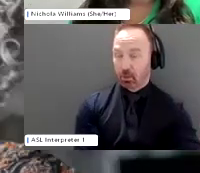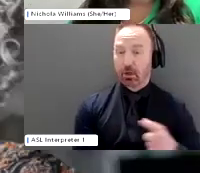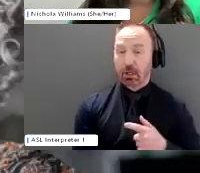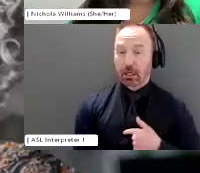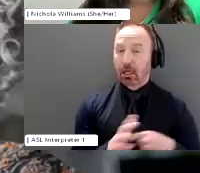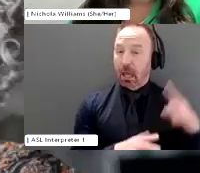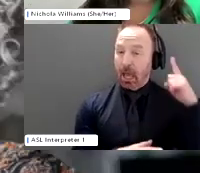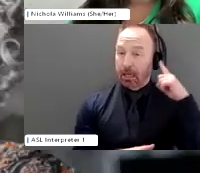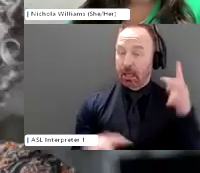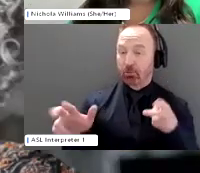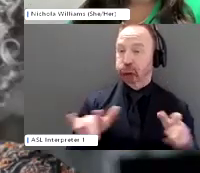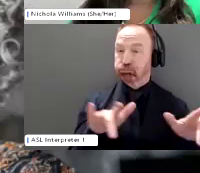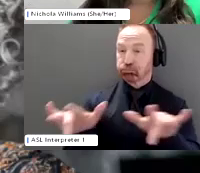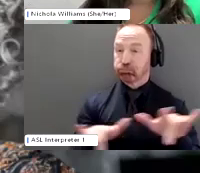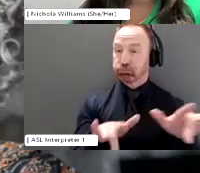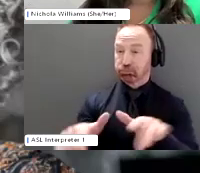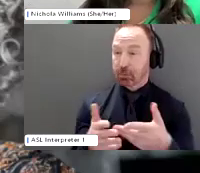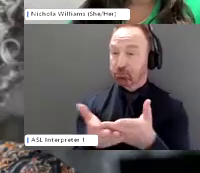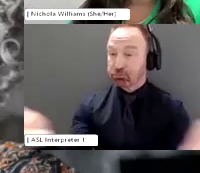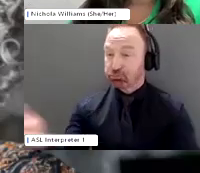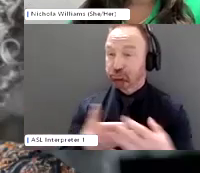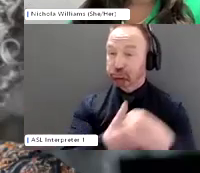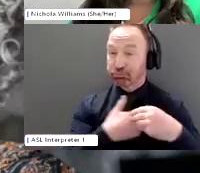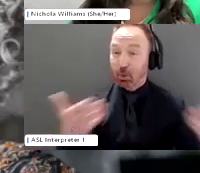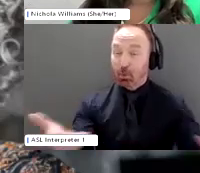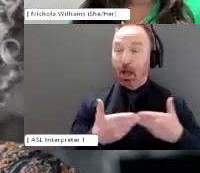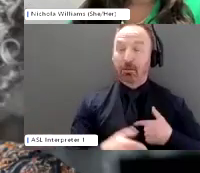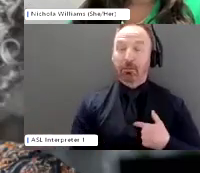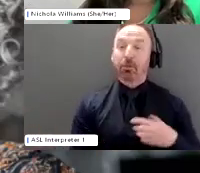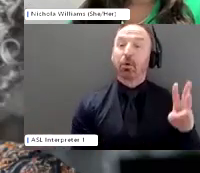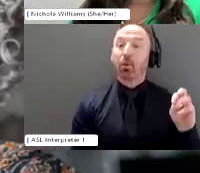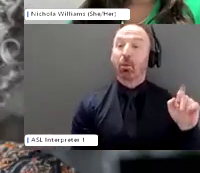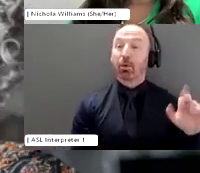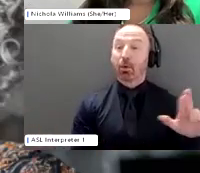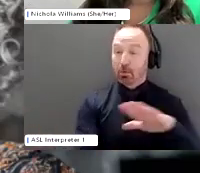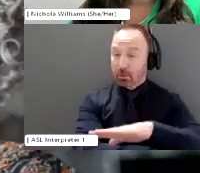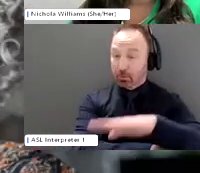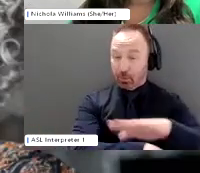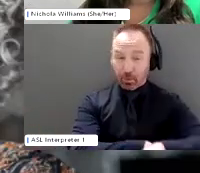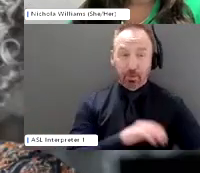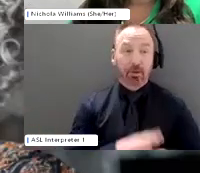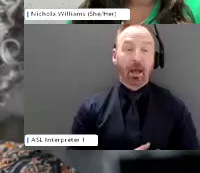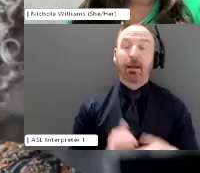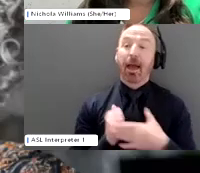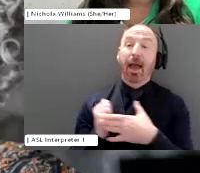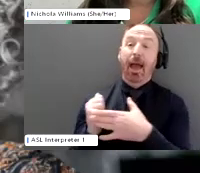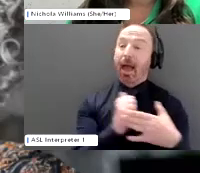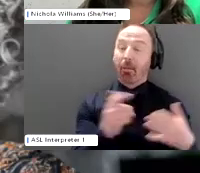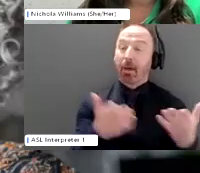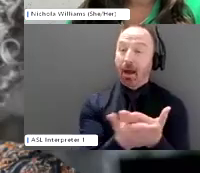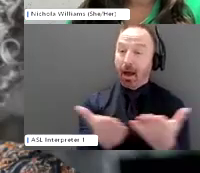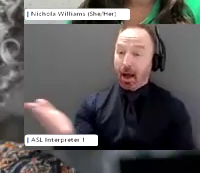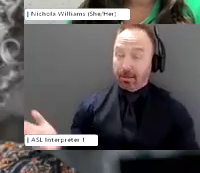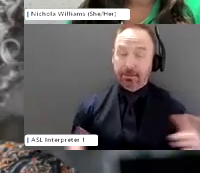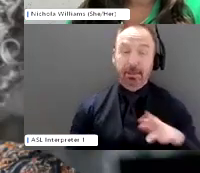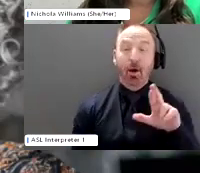So welcome everyone to our webinar this afternoon, Help Us Rise, Solutions to End Economic Abuse.